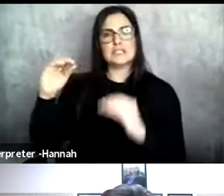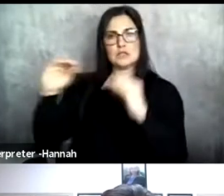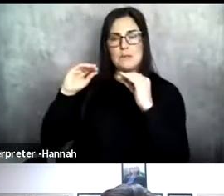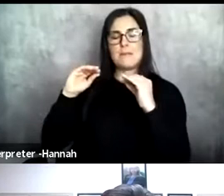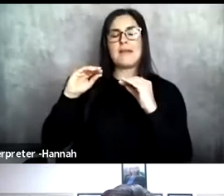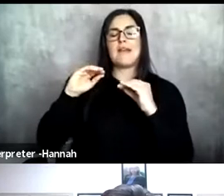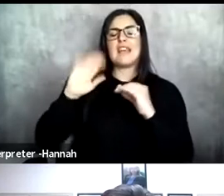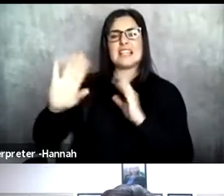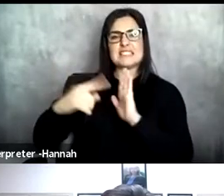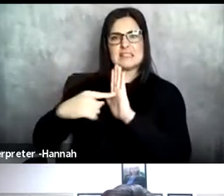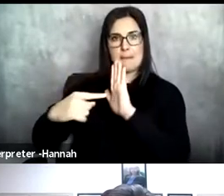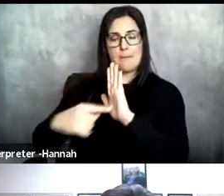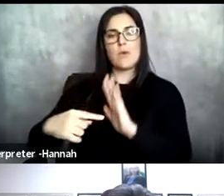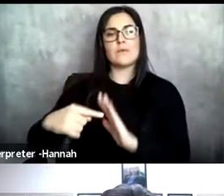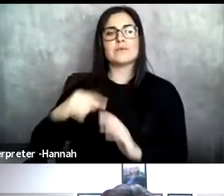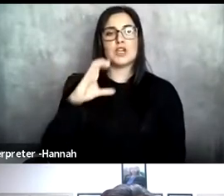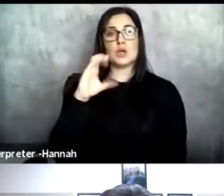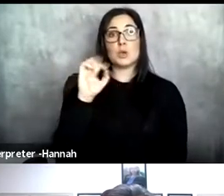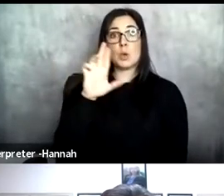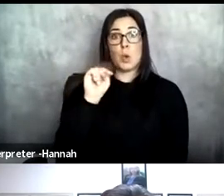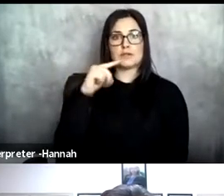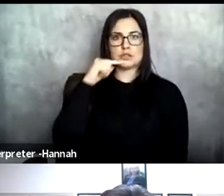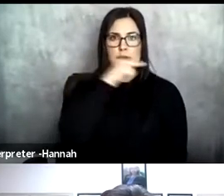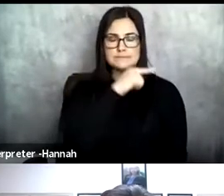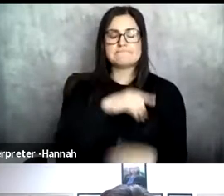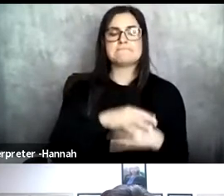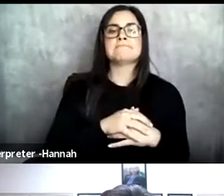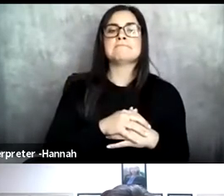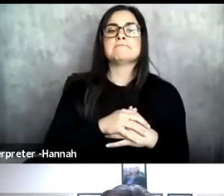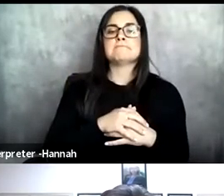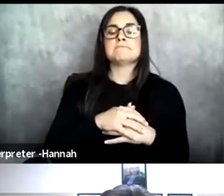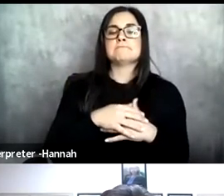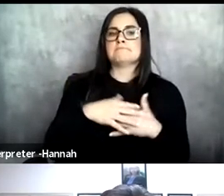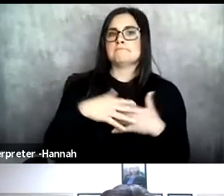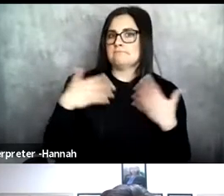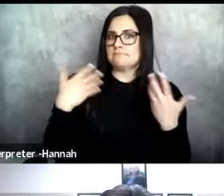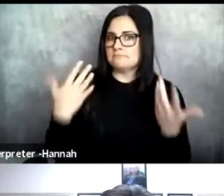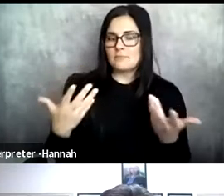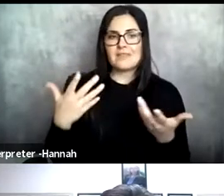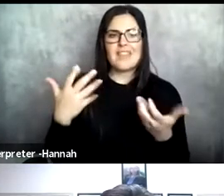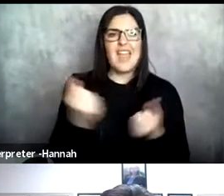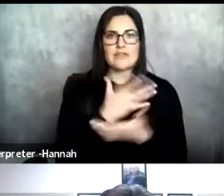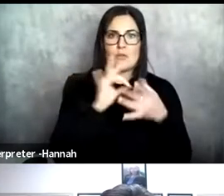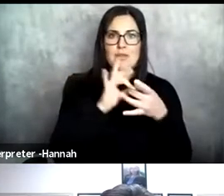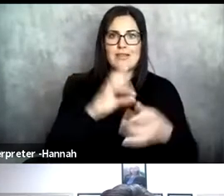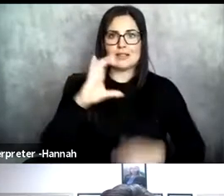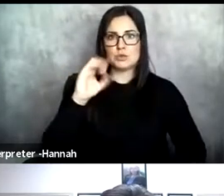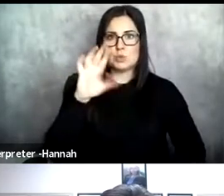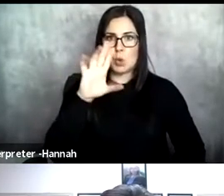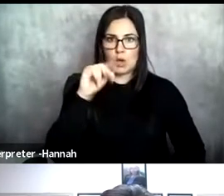about corn, right? And you know, everything about corn, right?